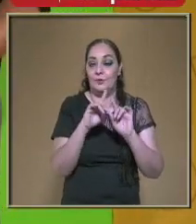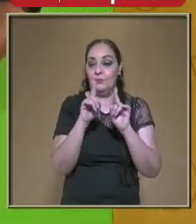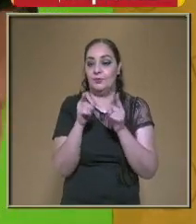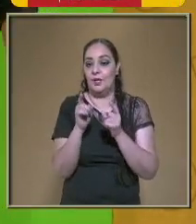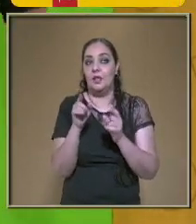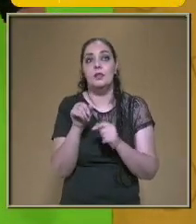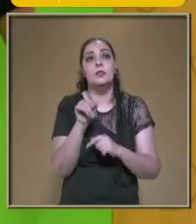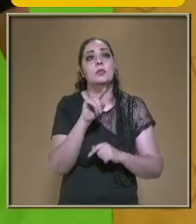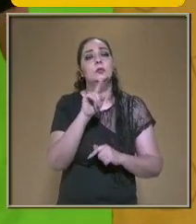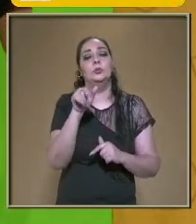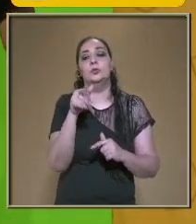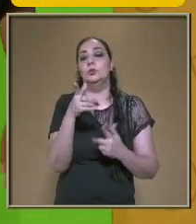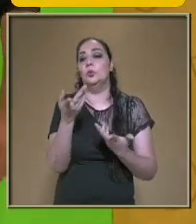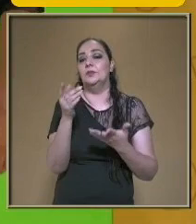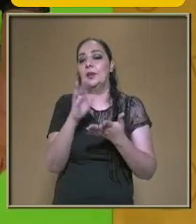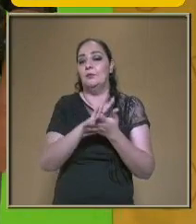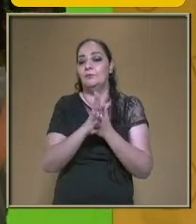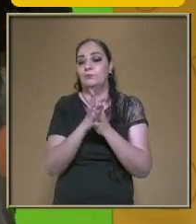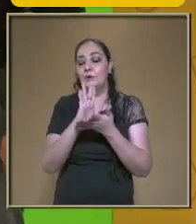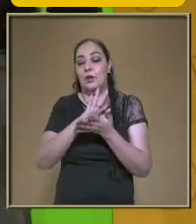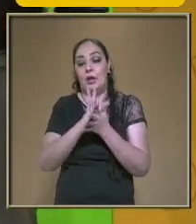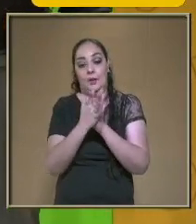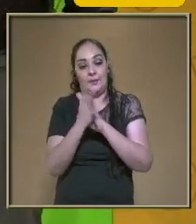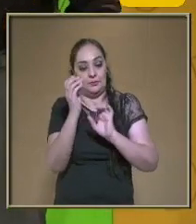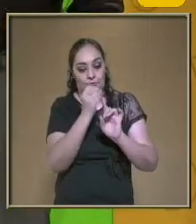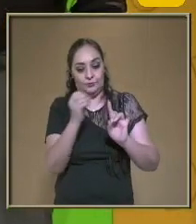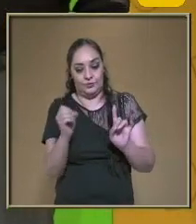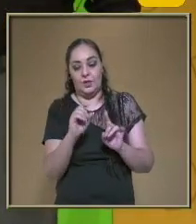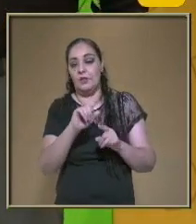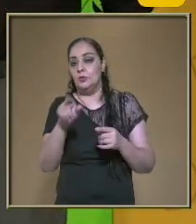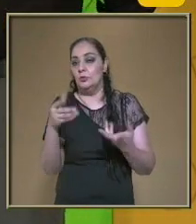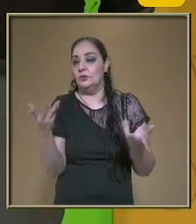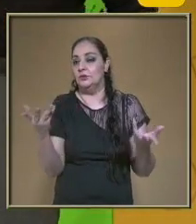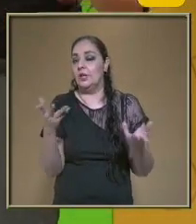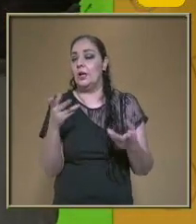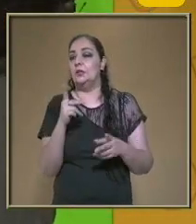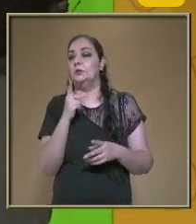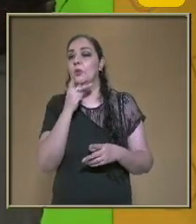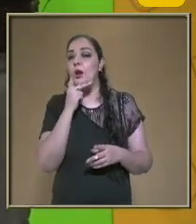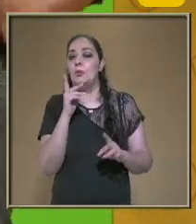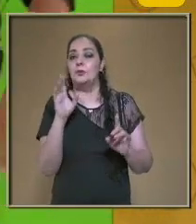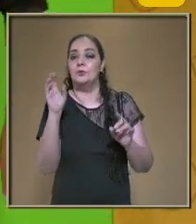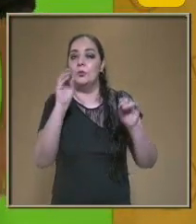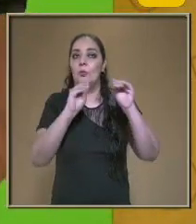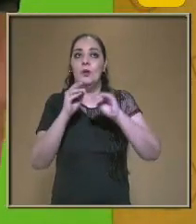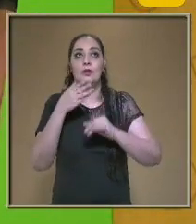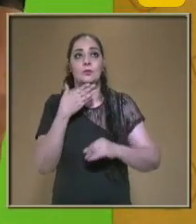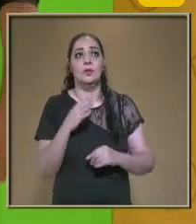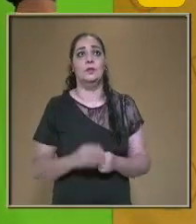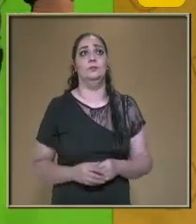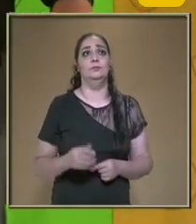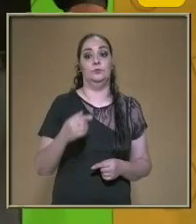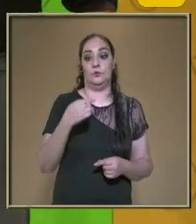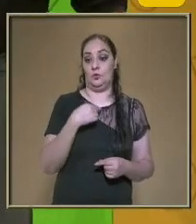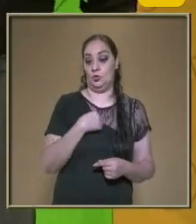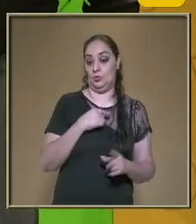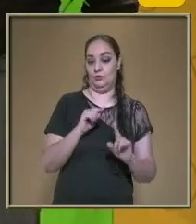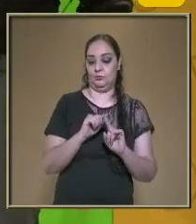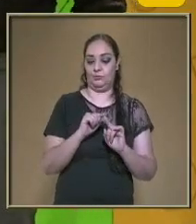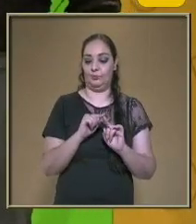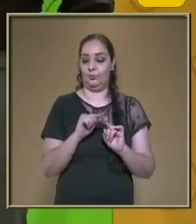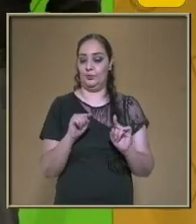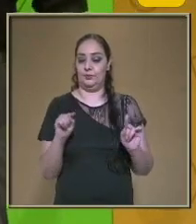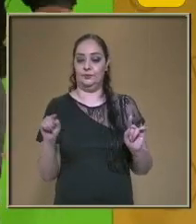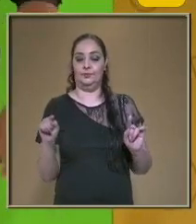and then complete the expressions. Number one, analyze the number one. I, and then we have a